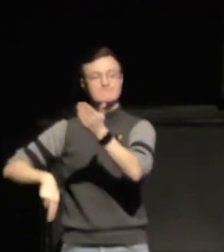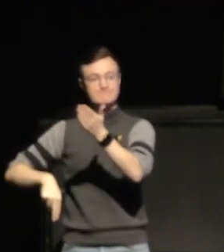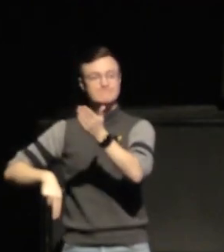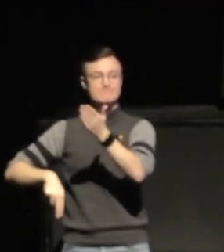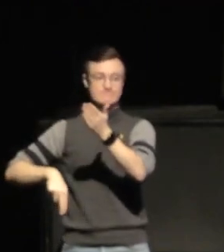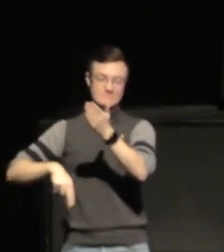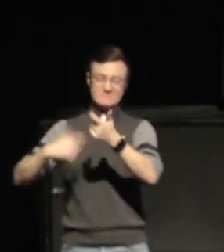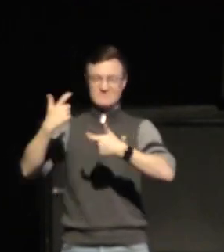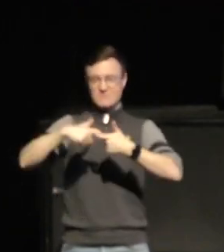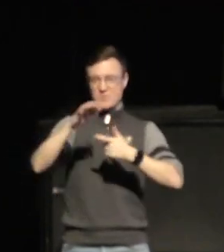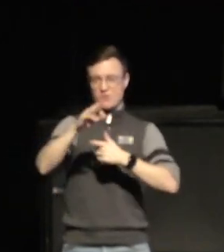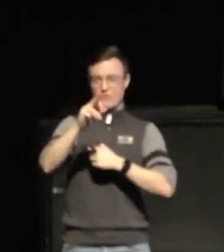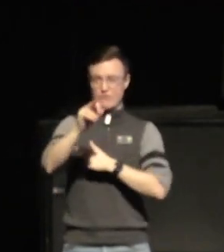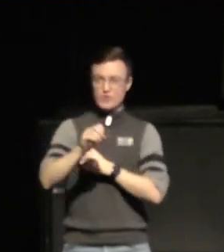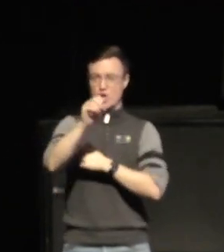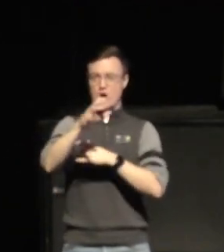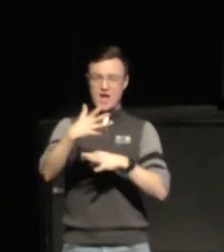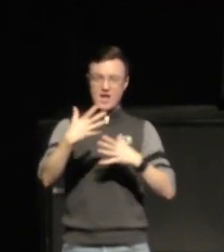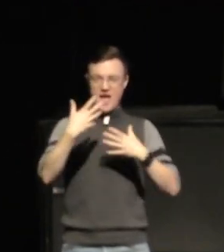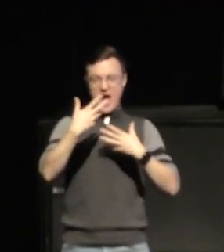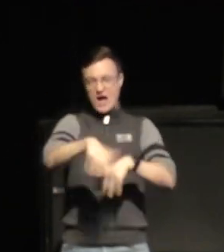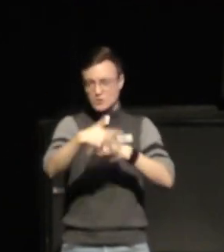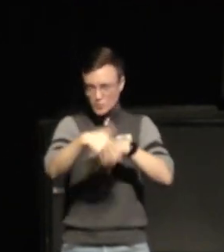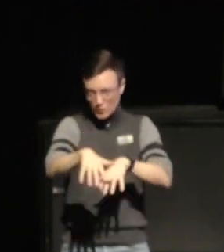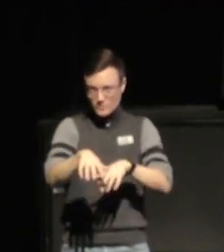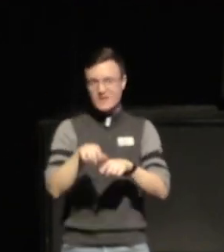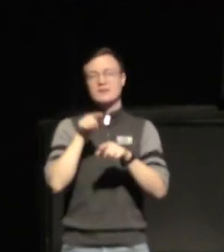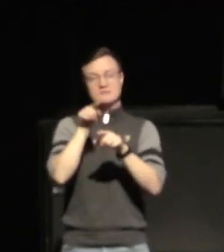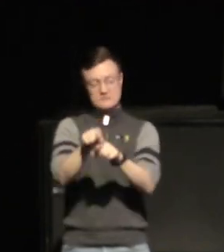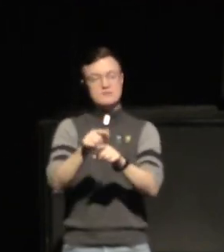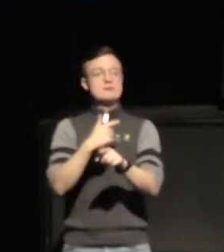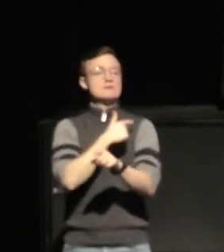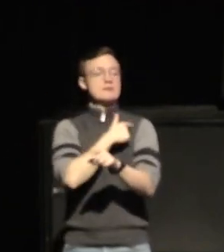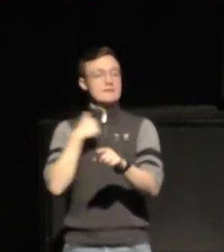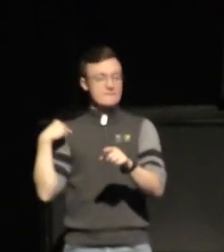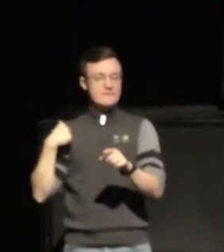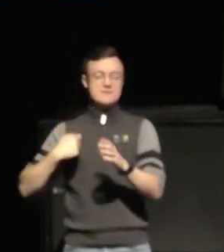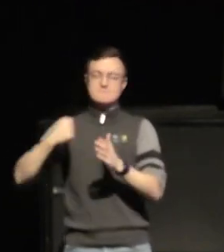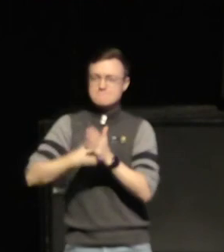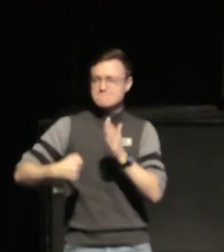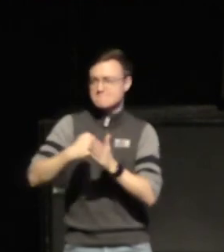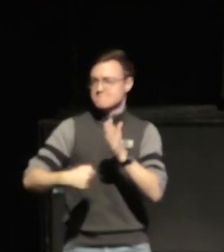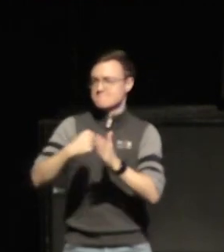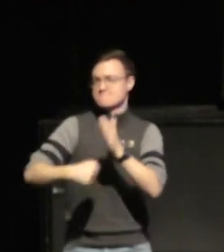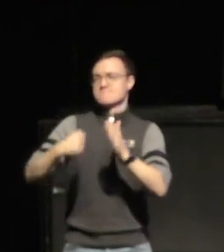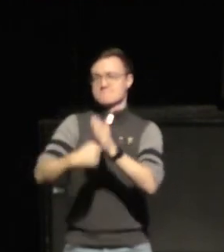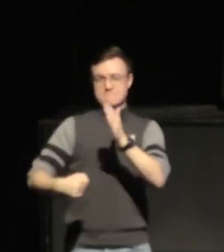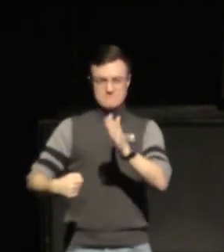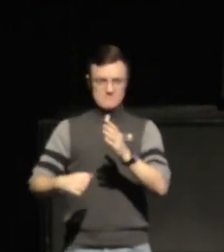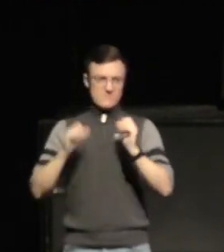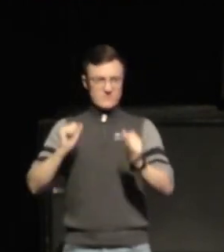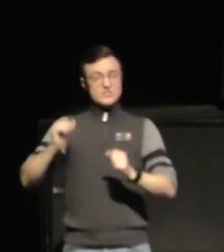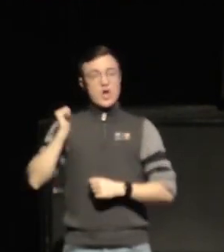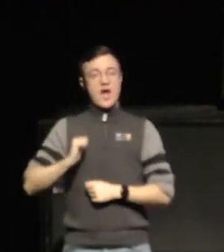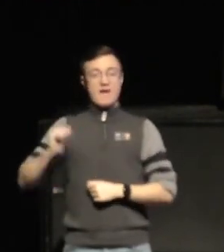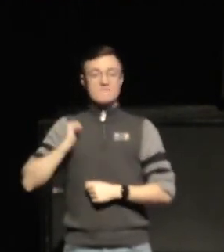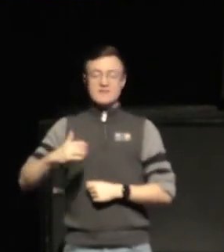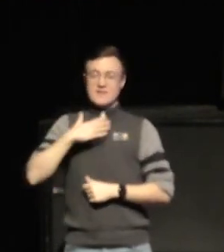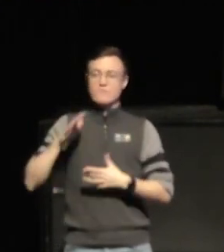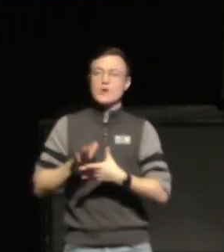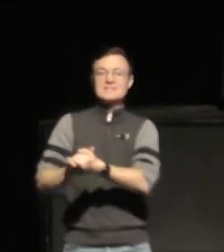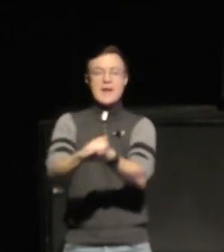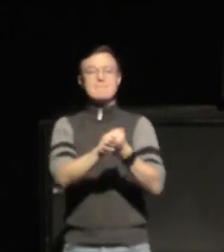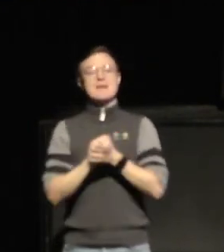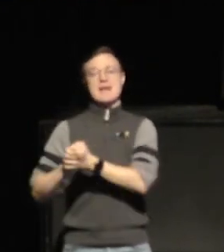at Fröaktionen, where we push for this specific area, that we should use our